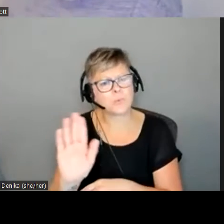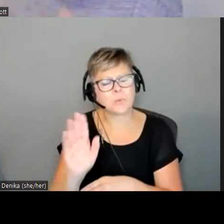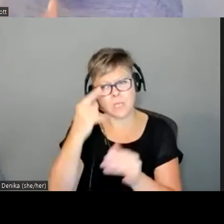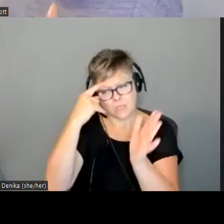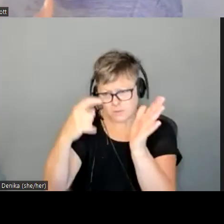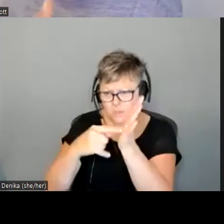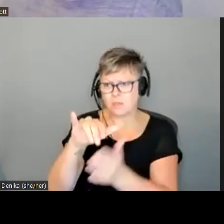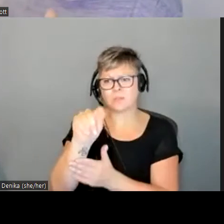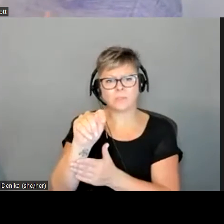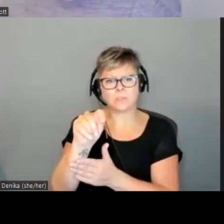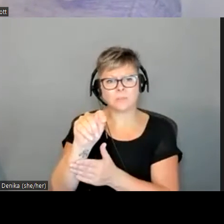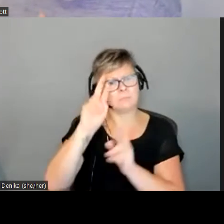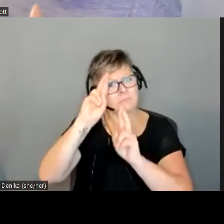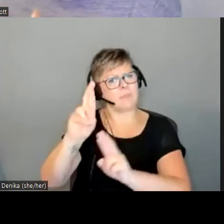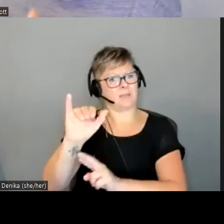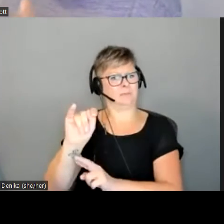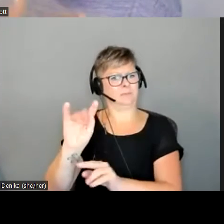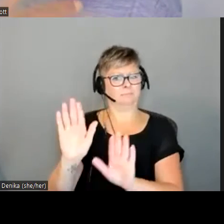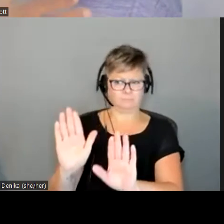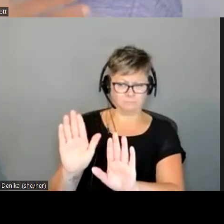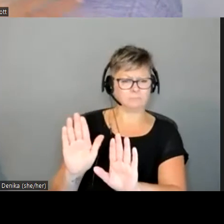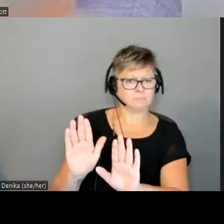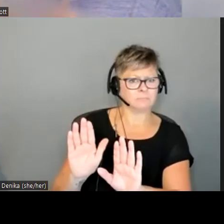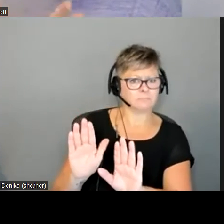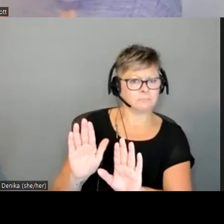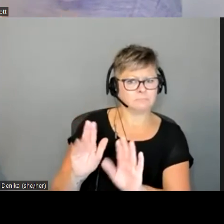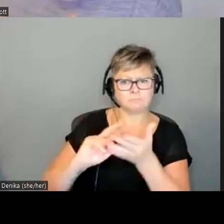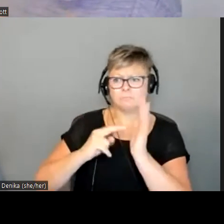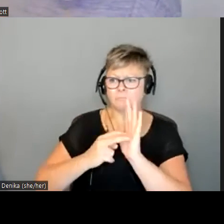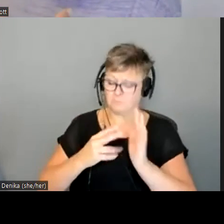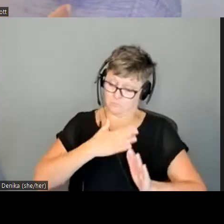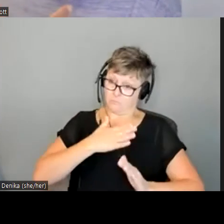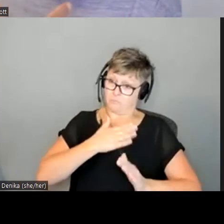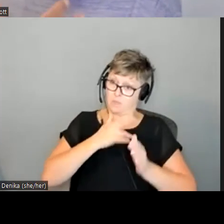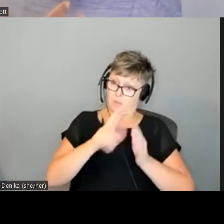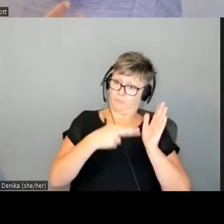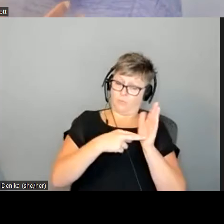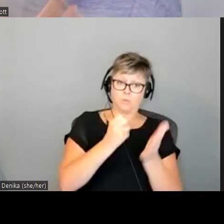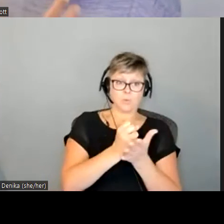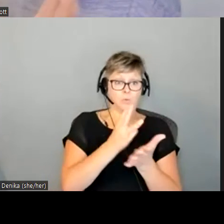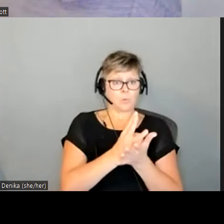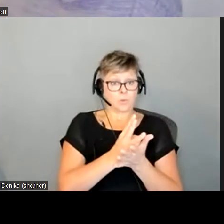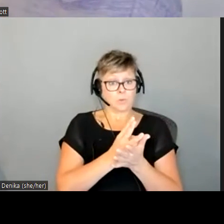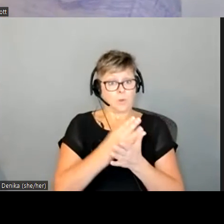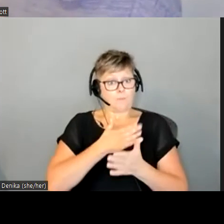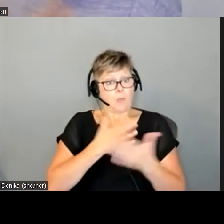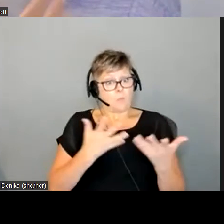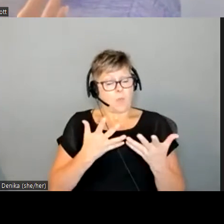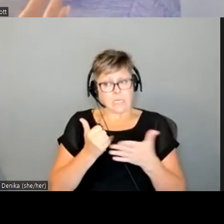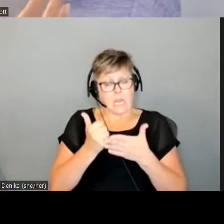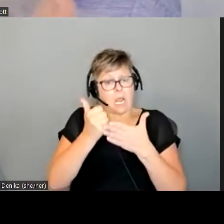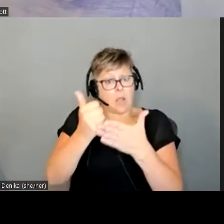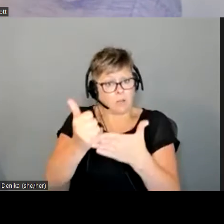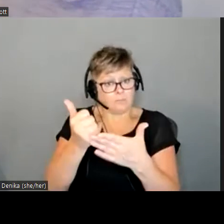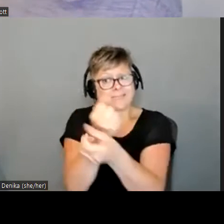acknowledge it, and also acknowledge that, you know, my role as a social worker is to assist with safety, to assist